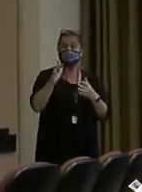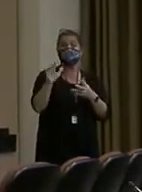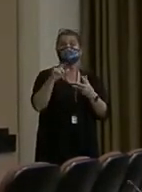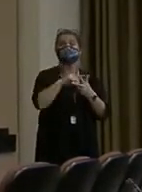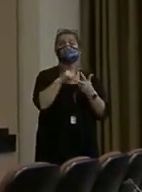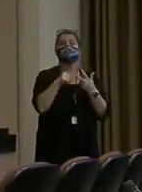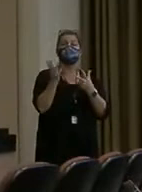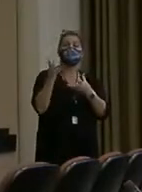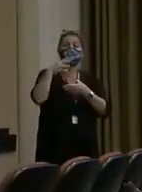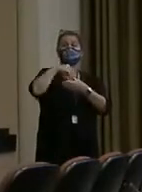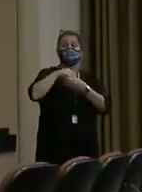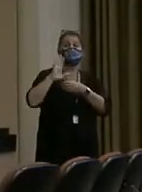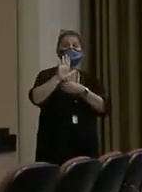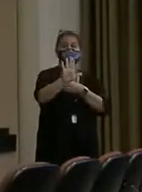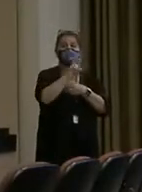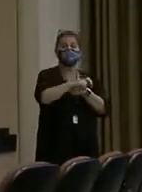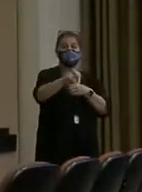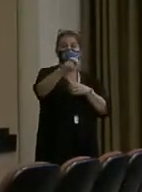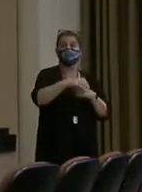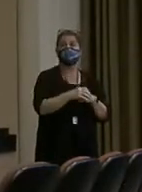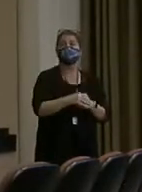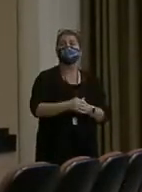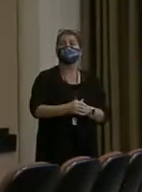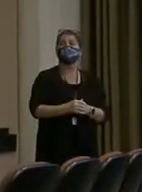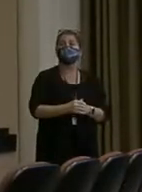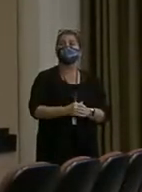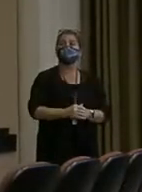and join in their journey.